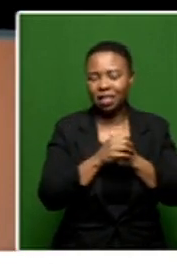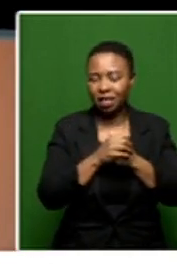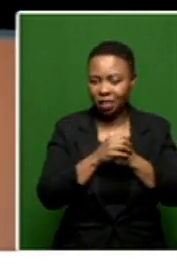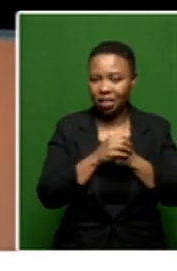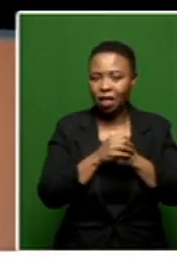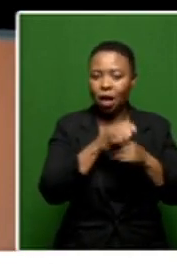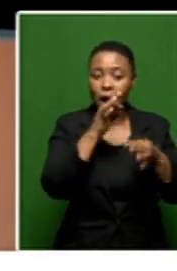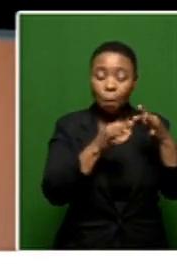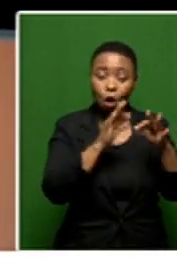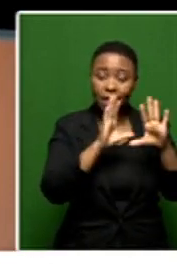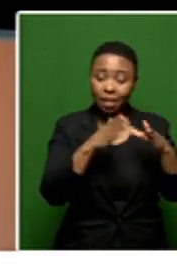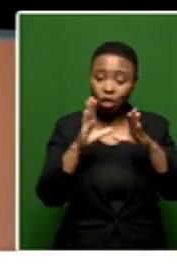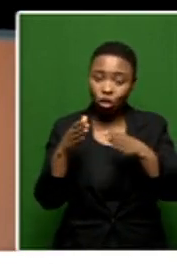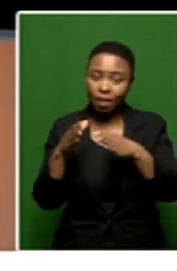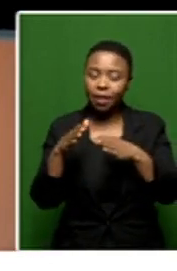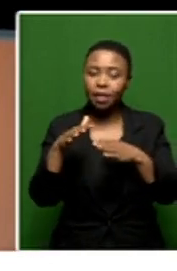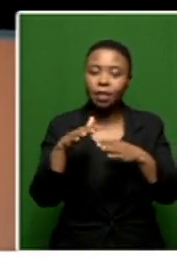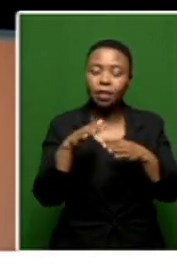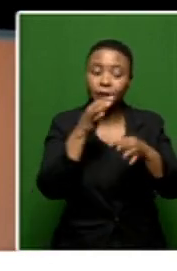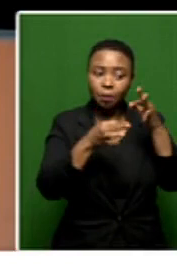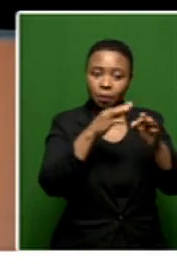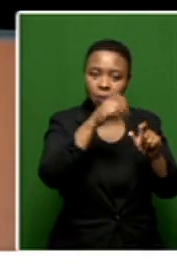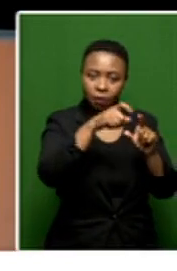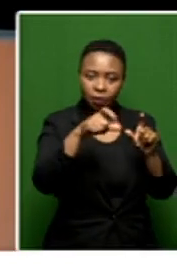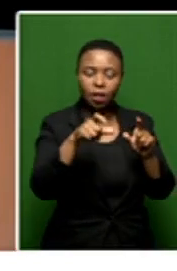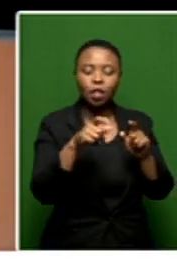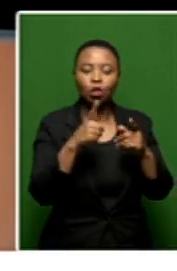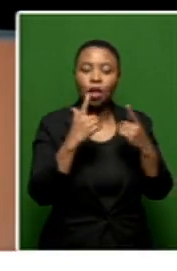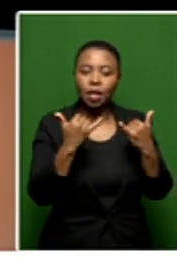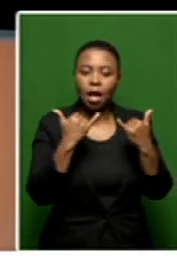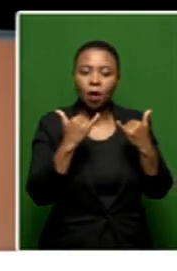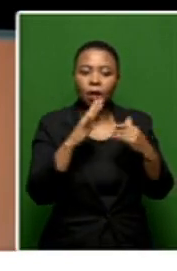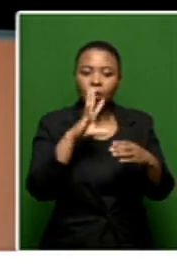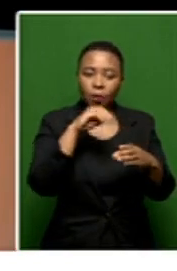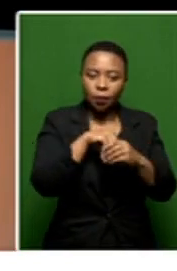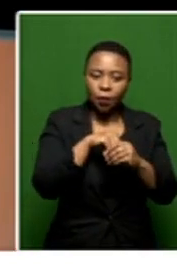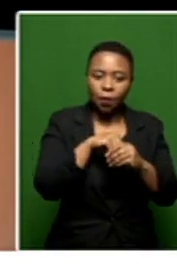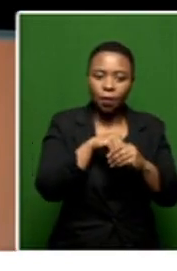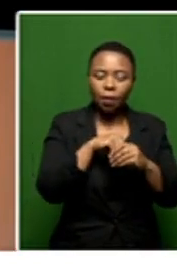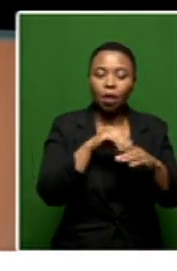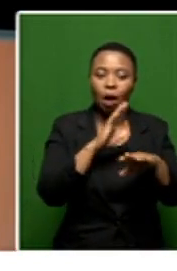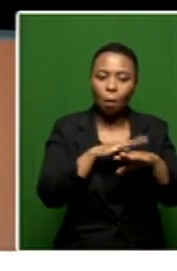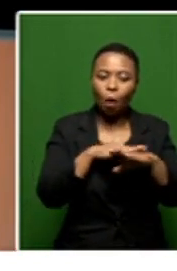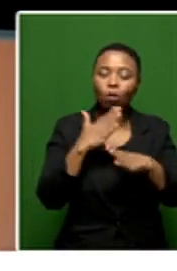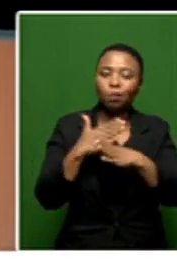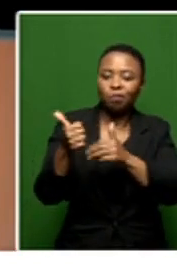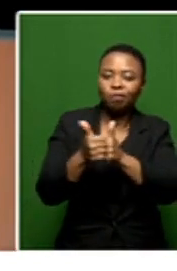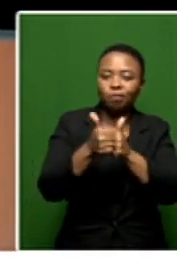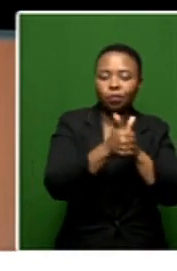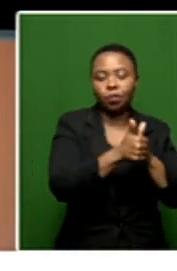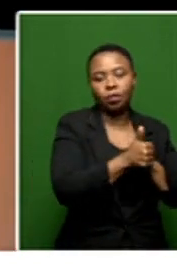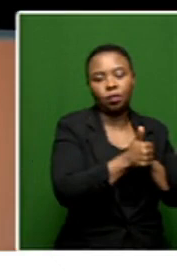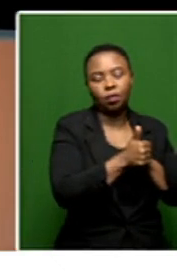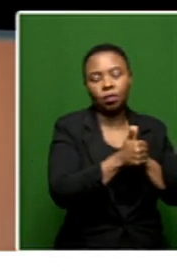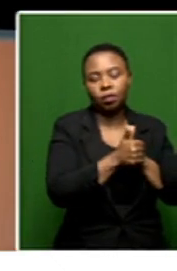of politicians, you have a situation now that pundits are actually attributing to how these coalitions have been,